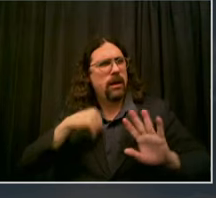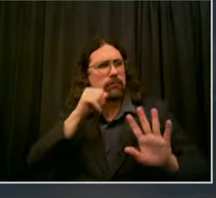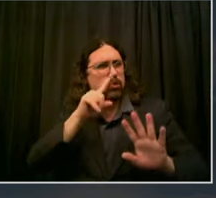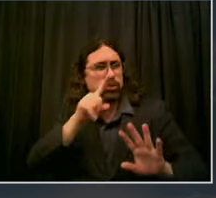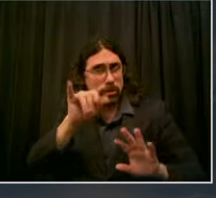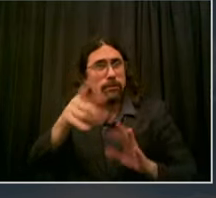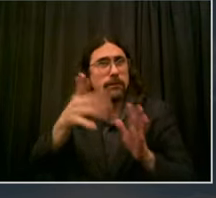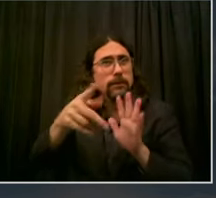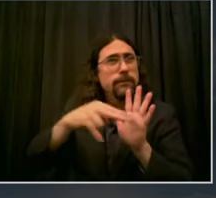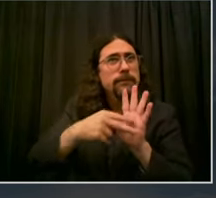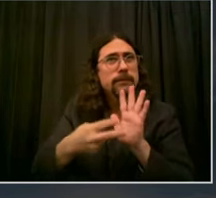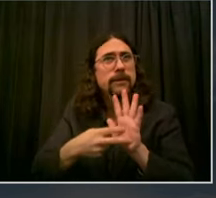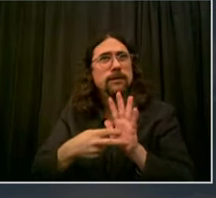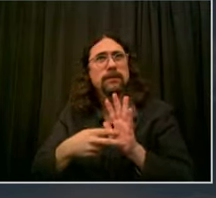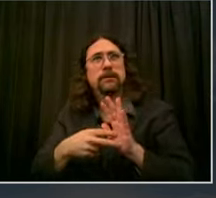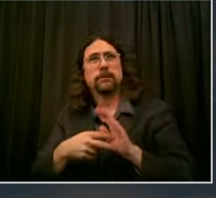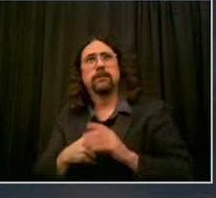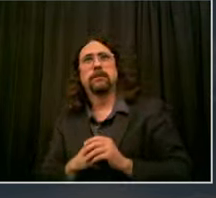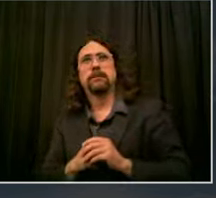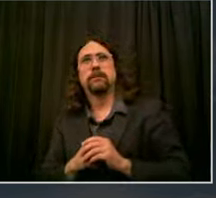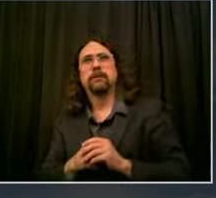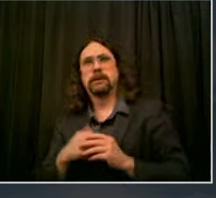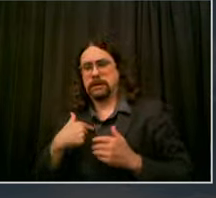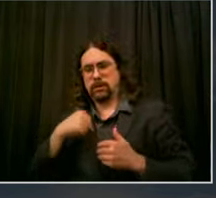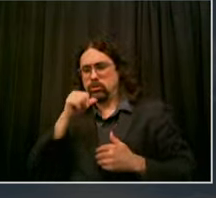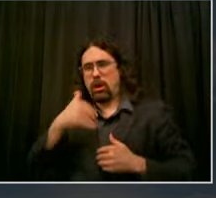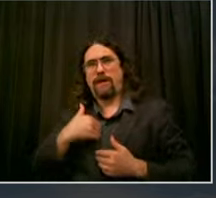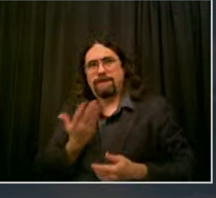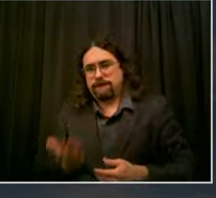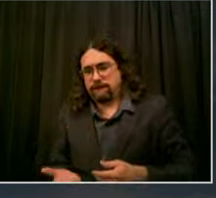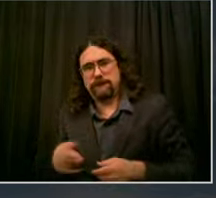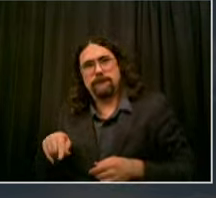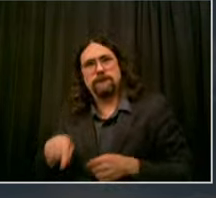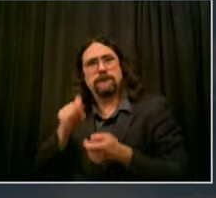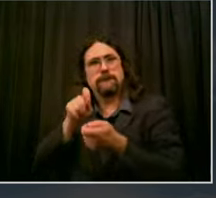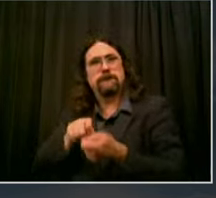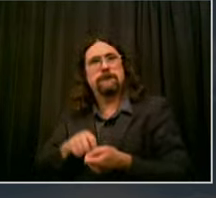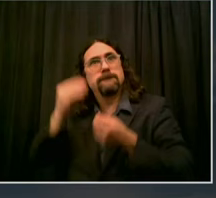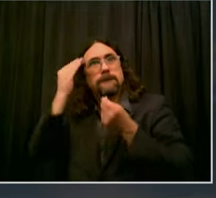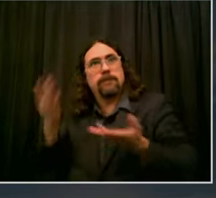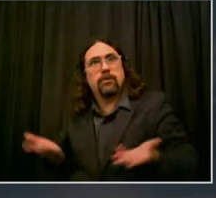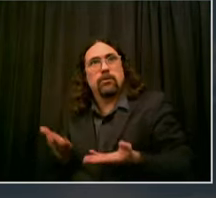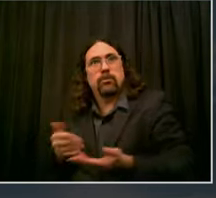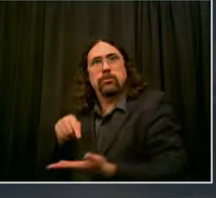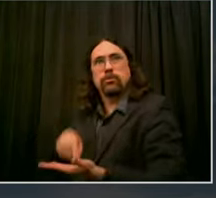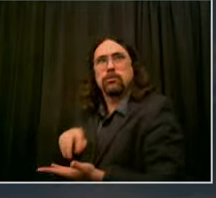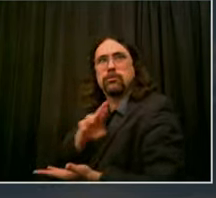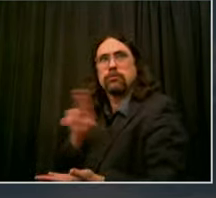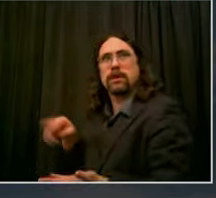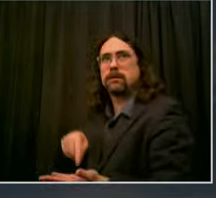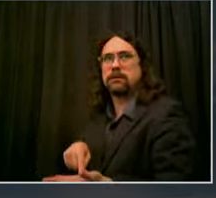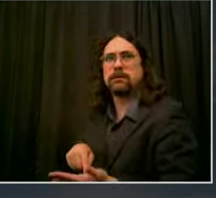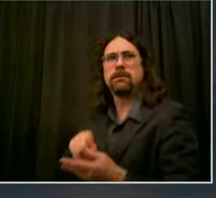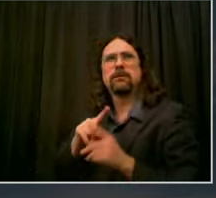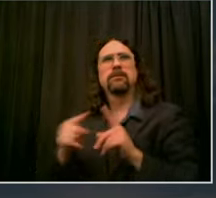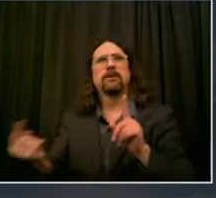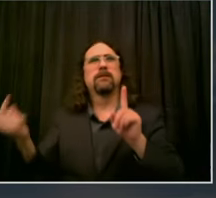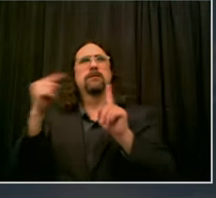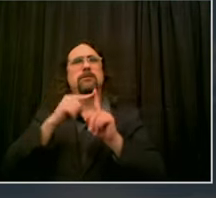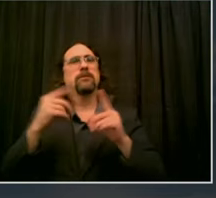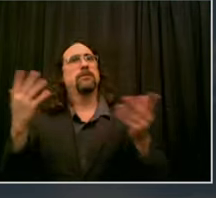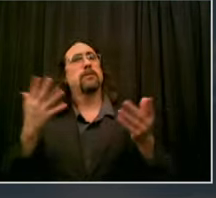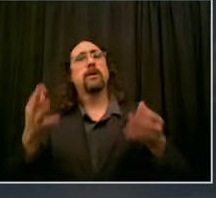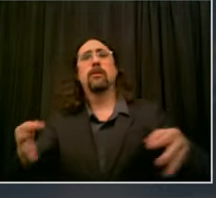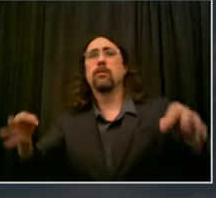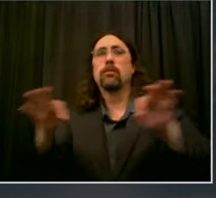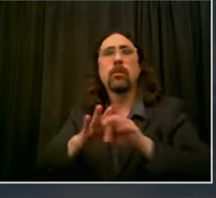what is going on with investigations. We may not always see exactly eye to eye, but I think that most of the difficulties that